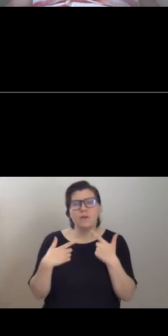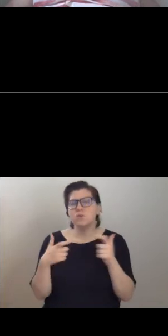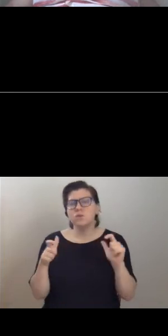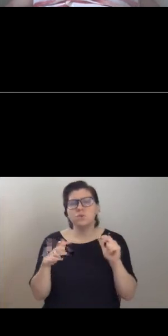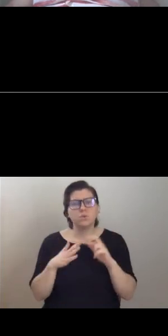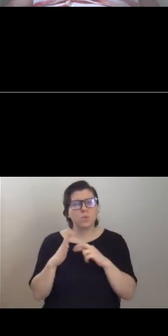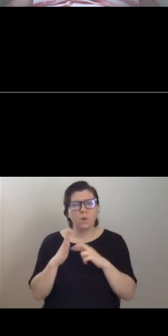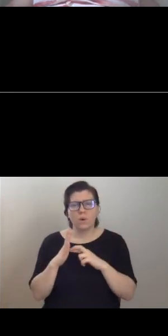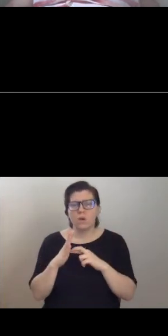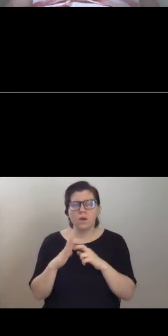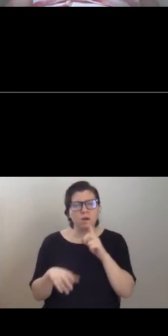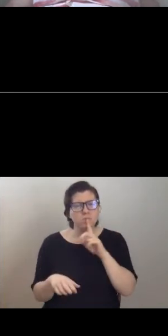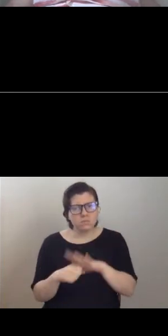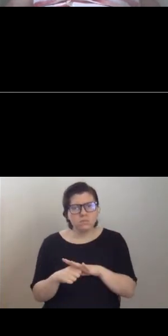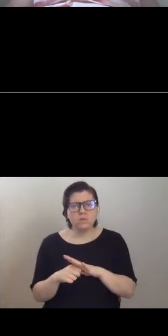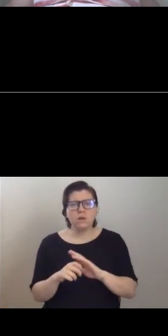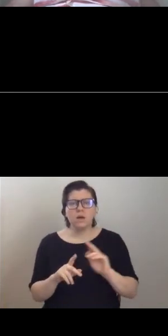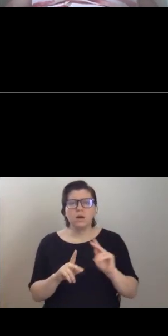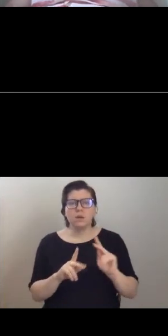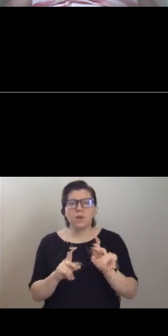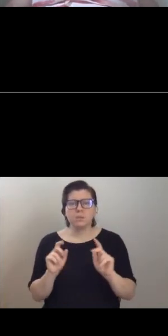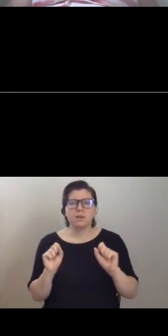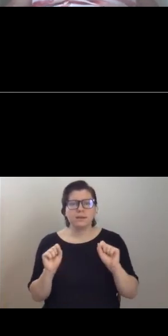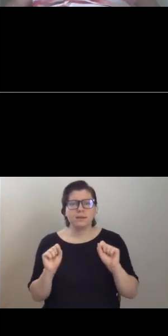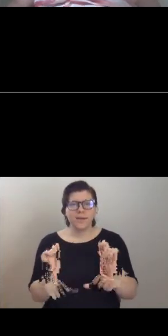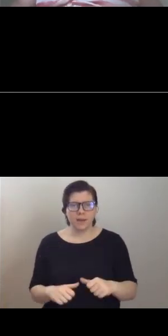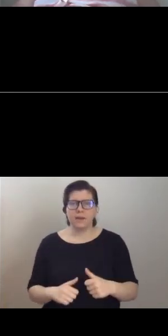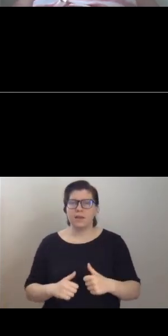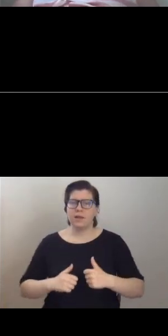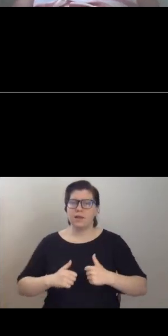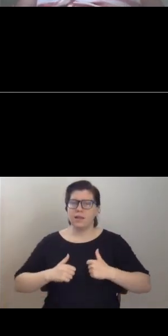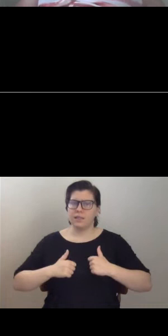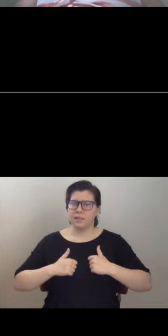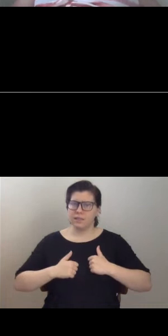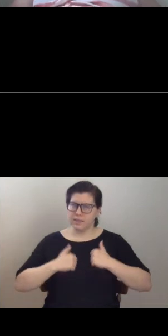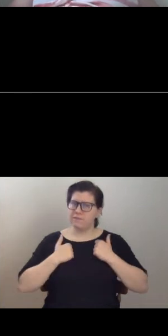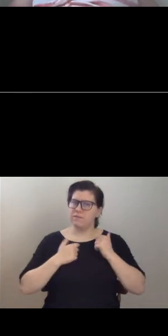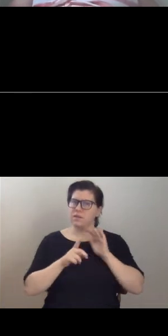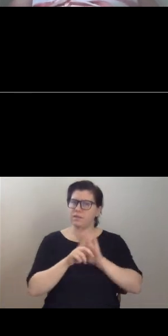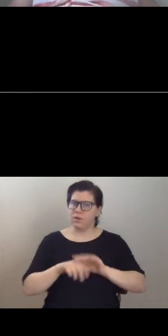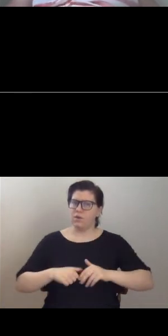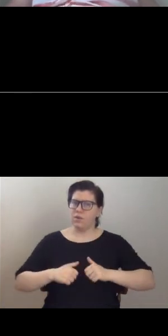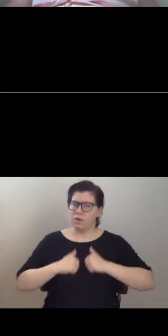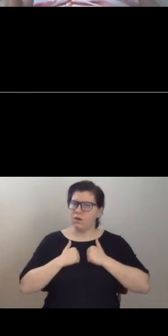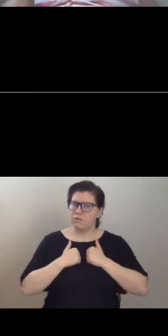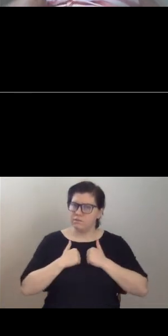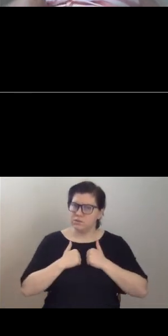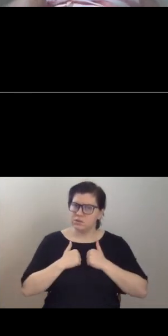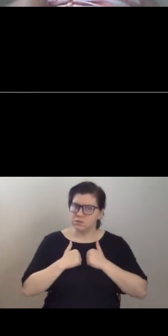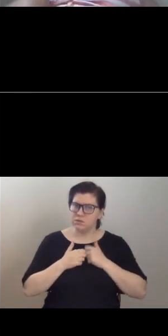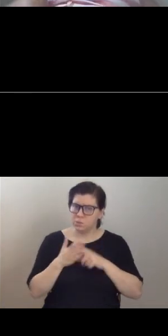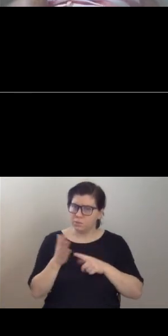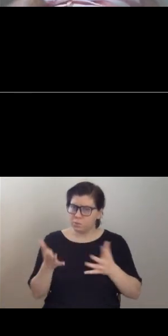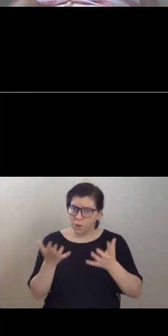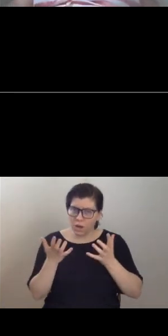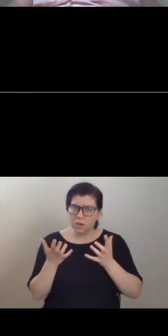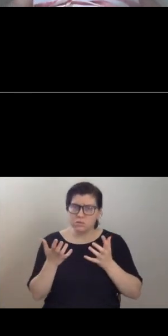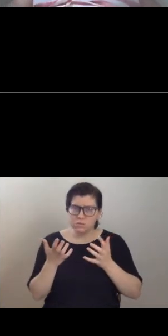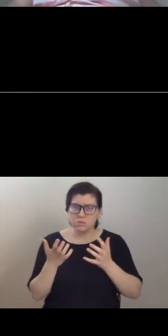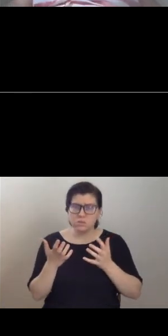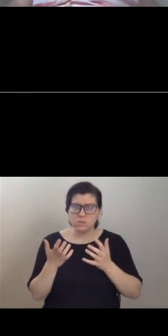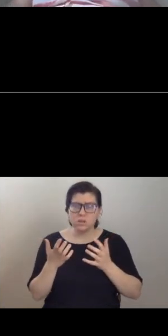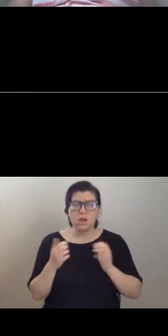making sure that people can live the lives that they want to live and be